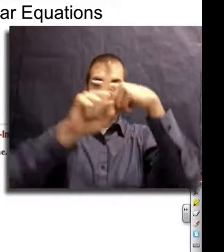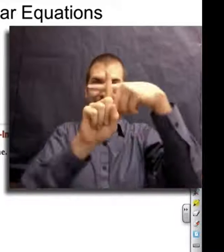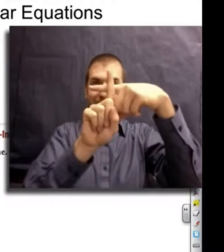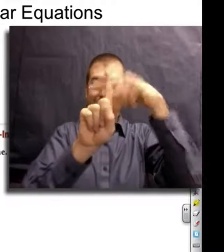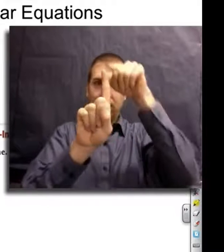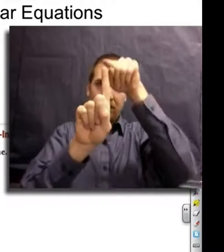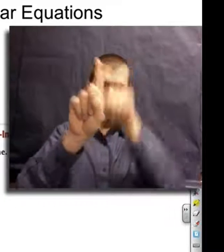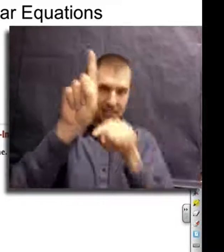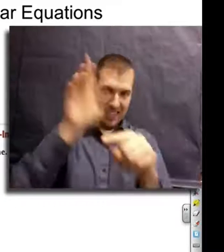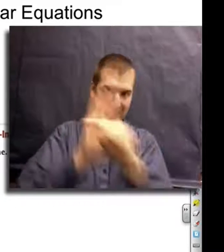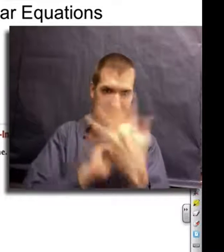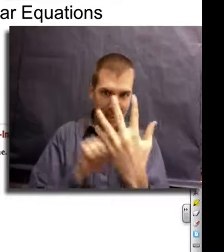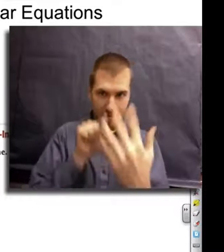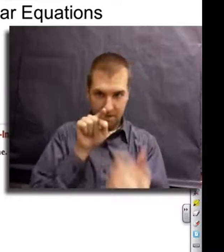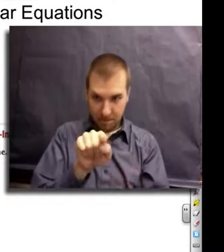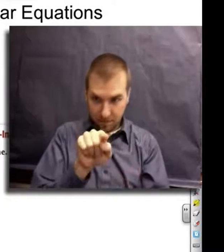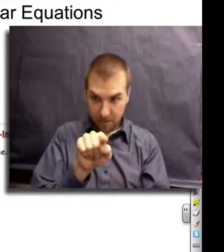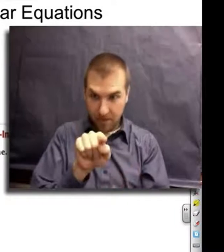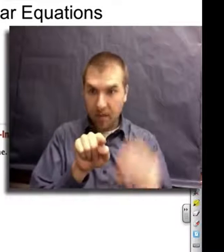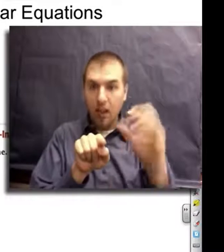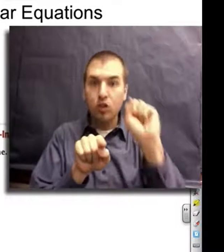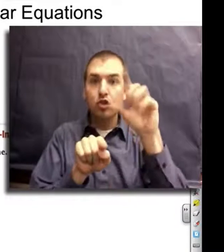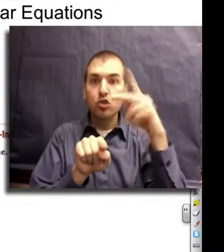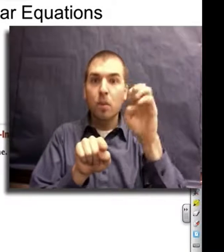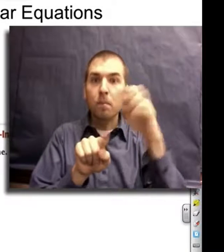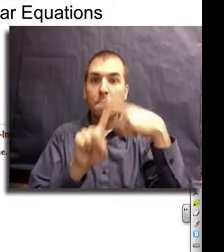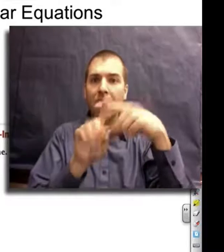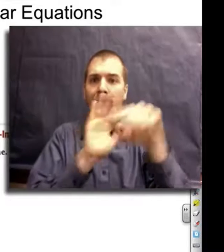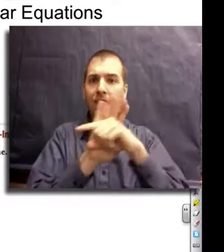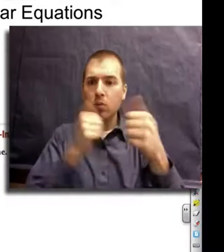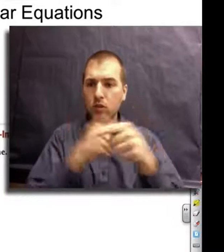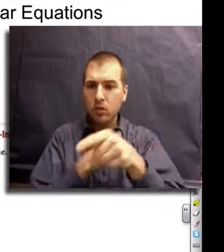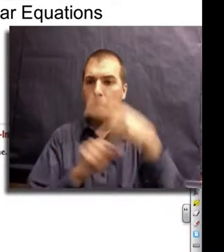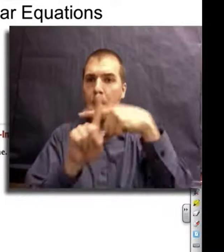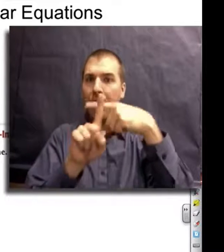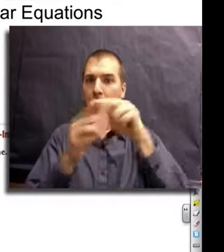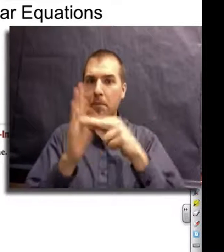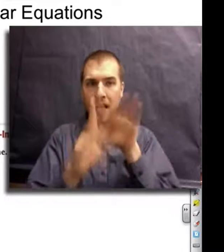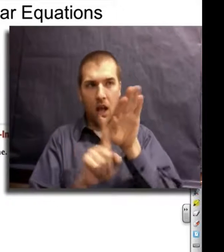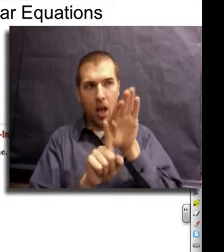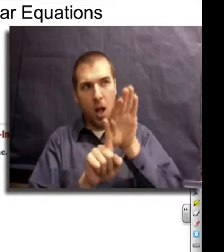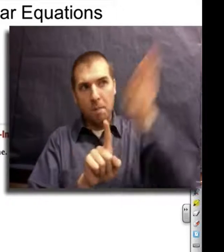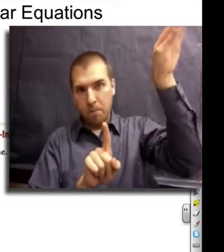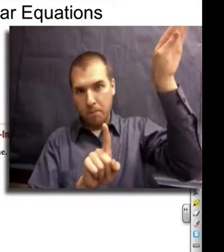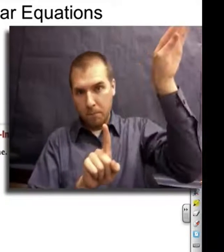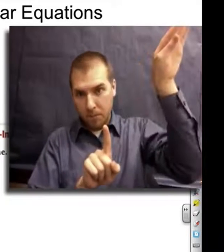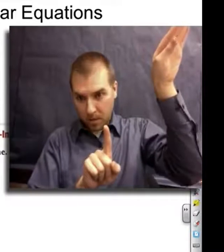and see the -5, and figure out the slope